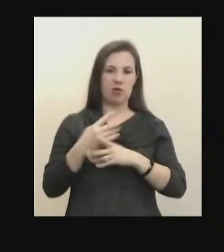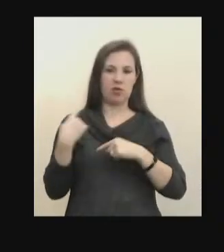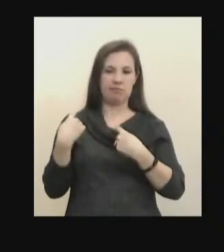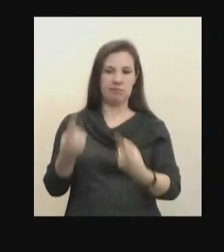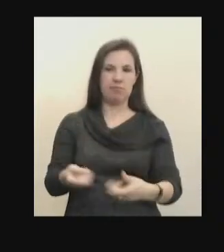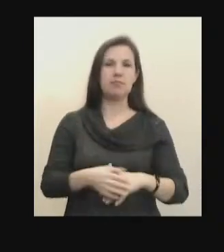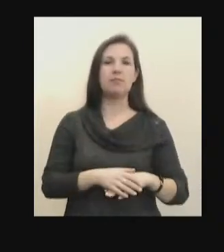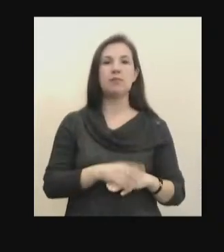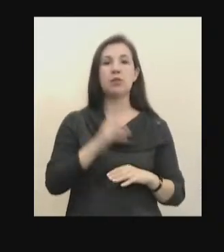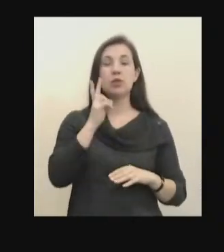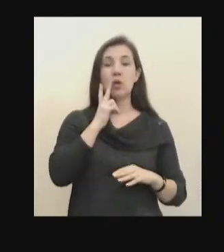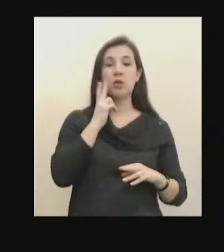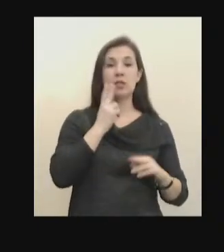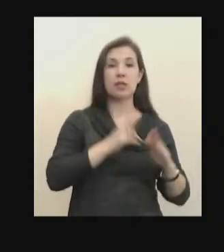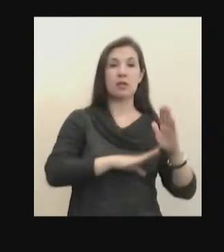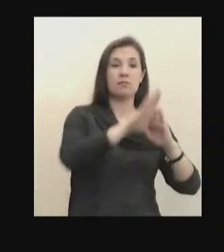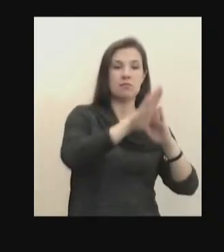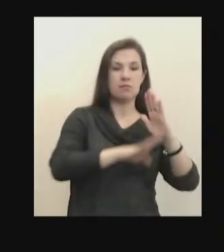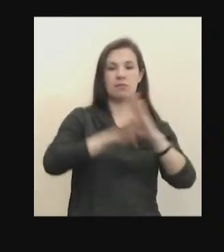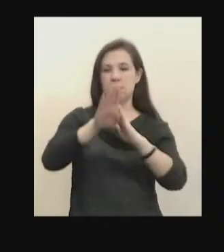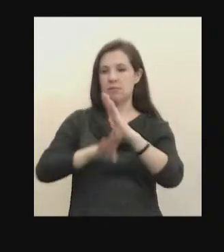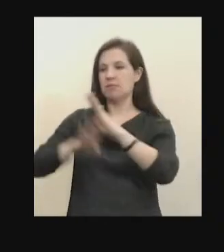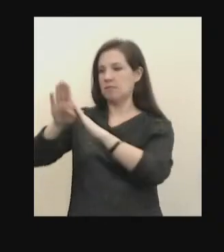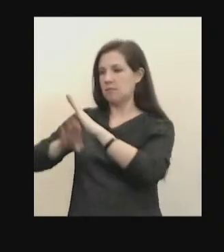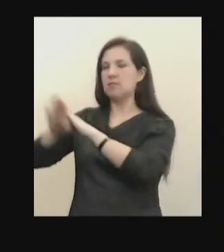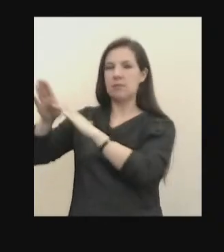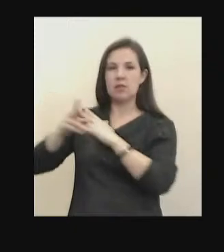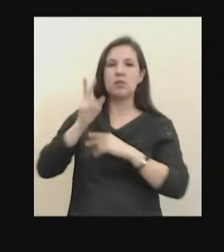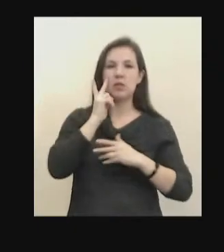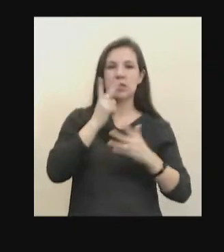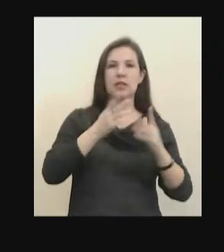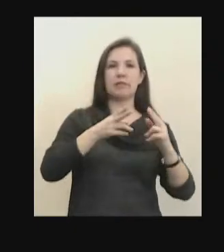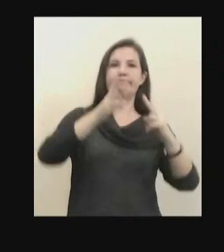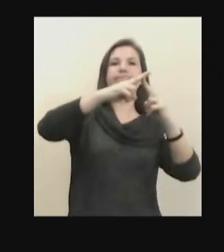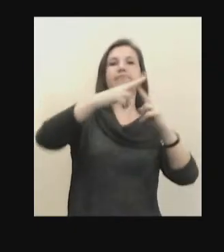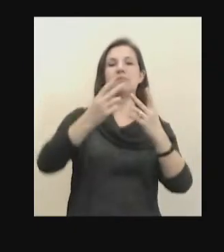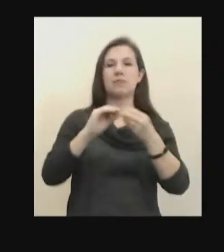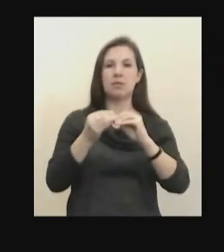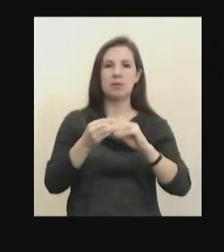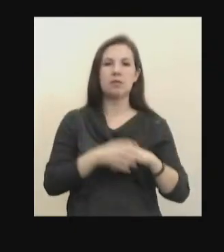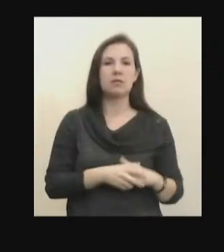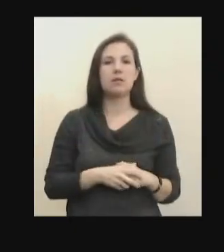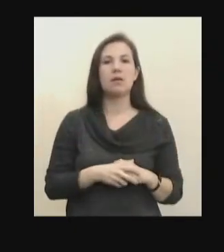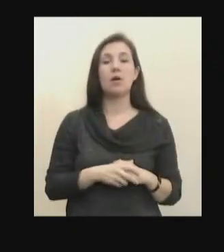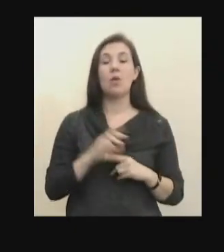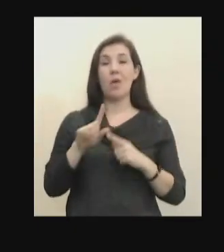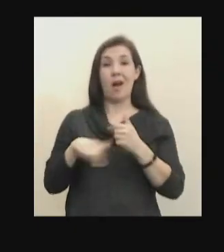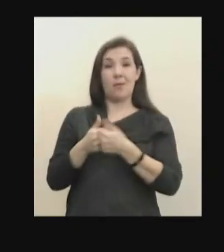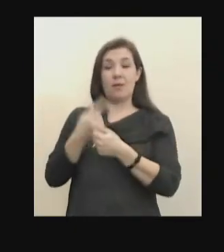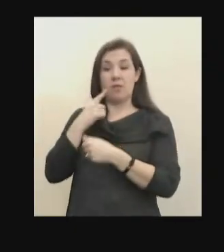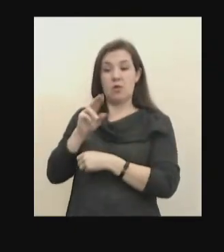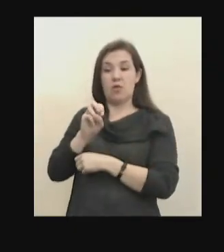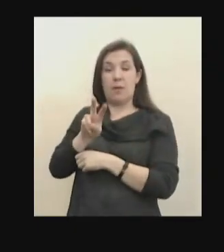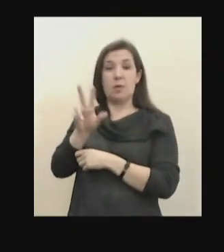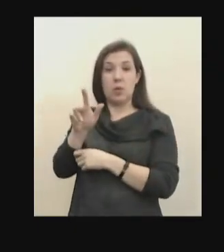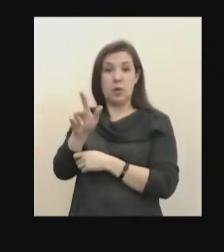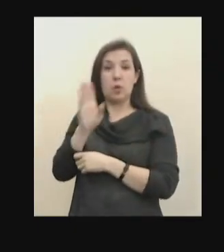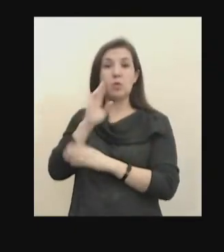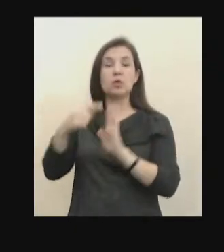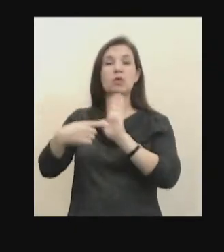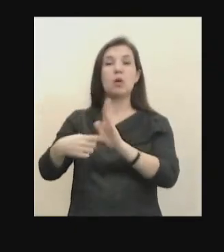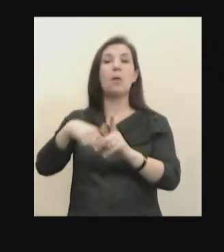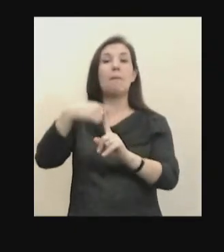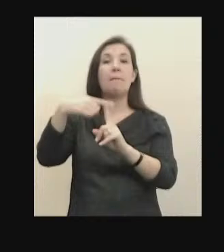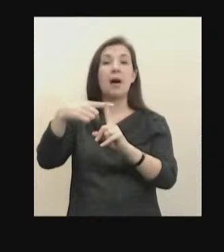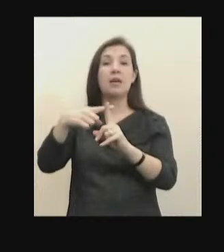on the positivity report and the 7-day rolling average. Once this is updated for November 23rd, it'll show a positivity report actually